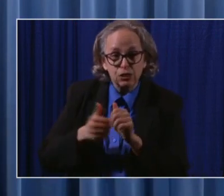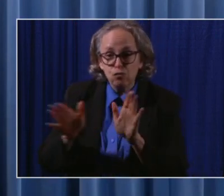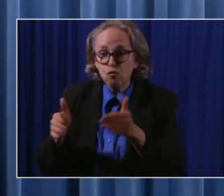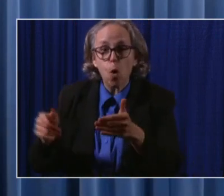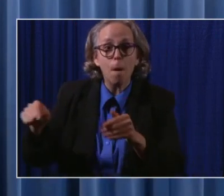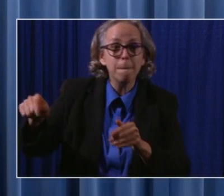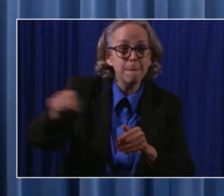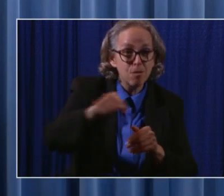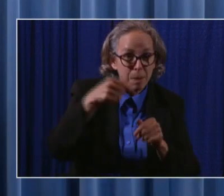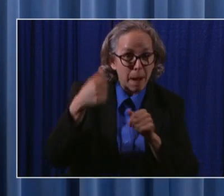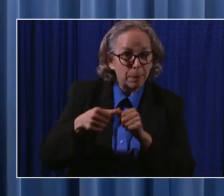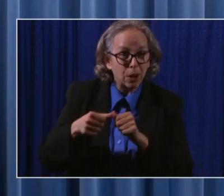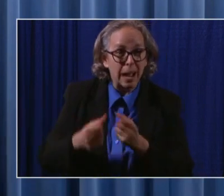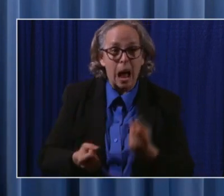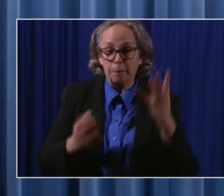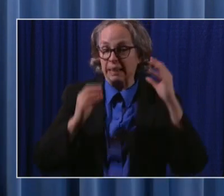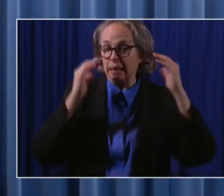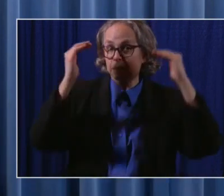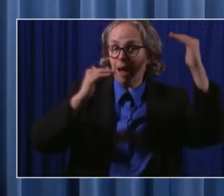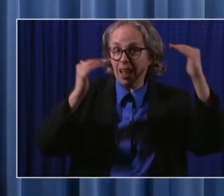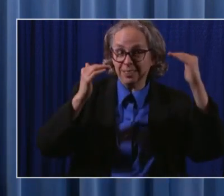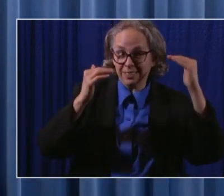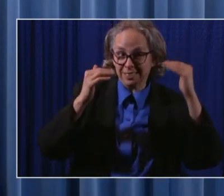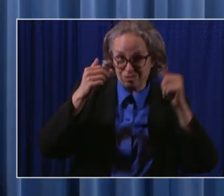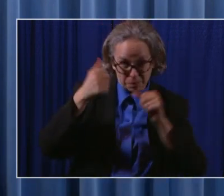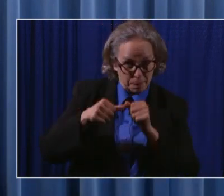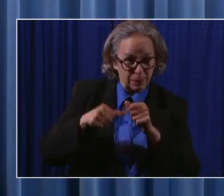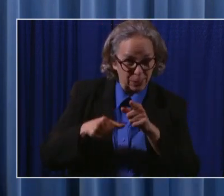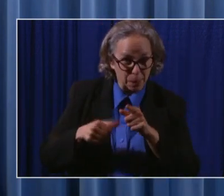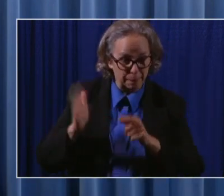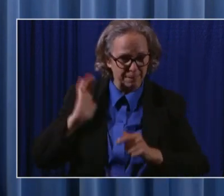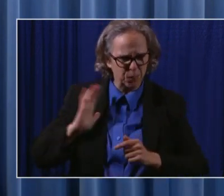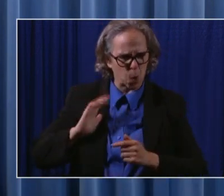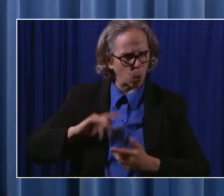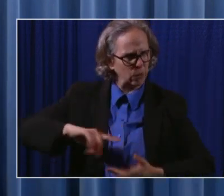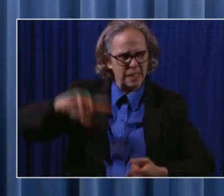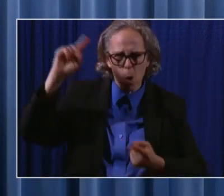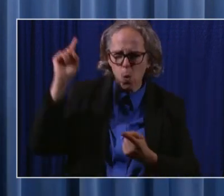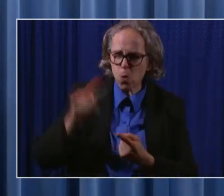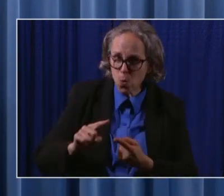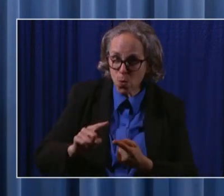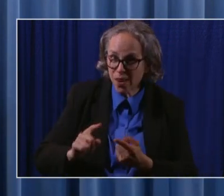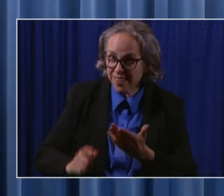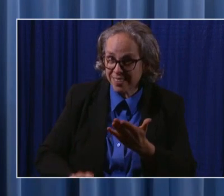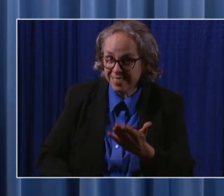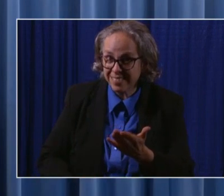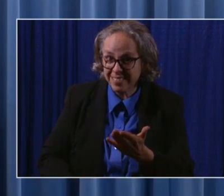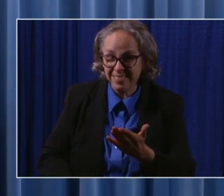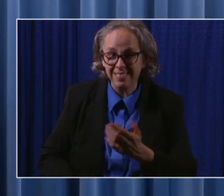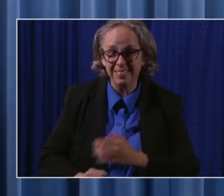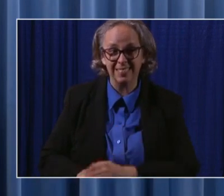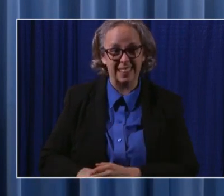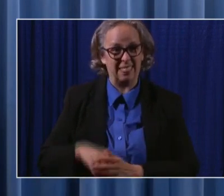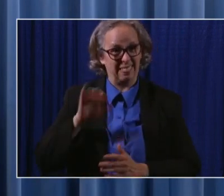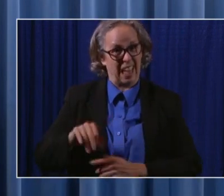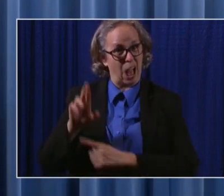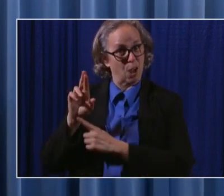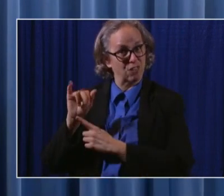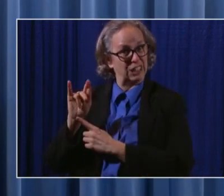per caregiver. It is clear, and while doing that, we have